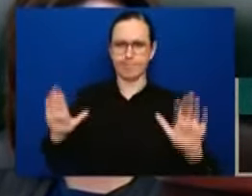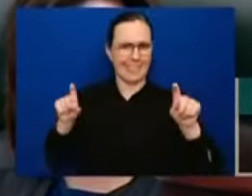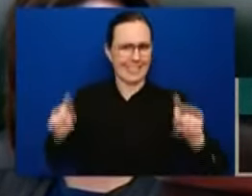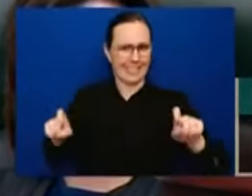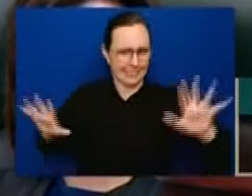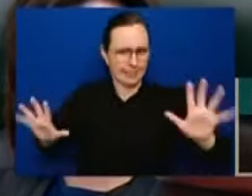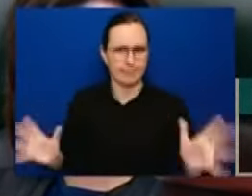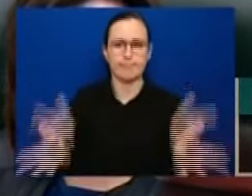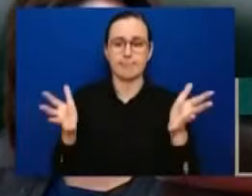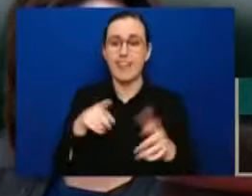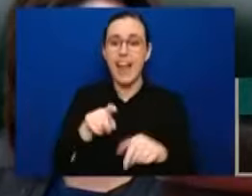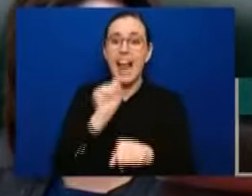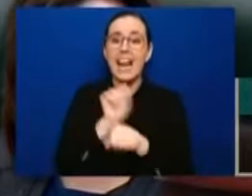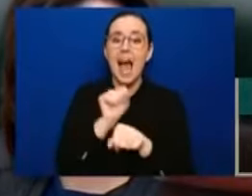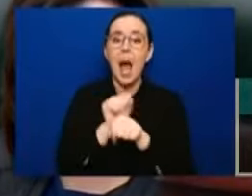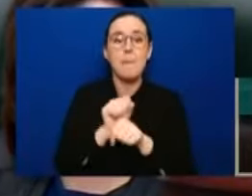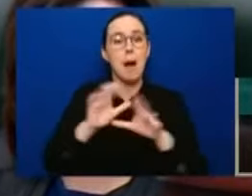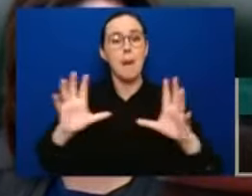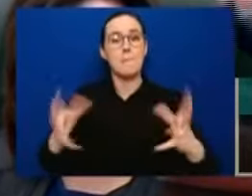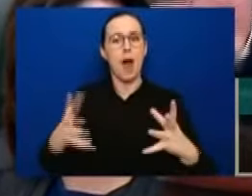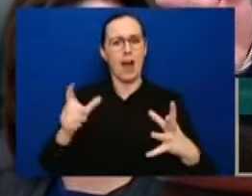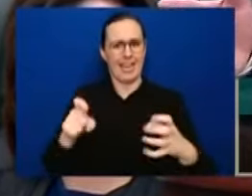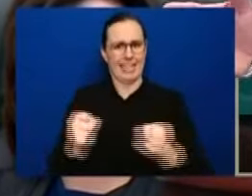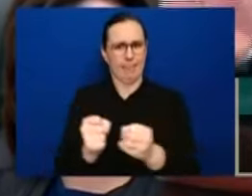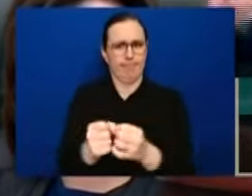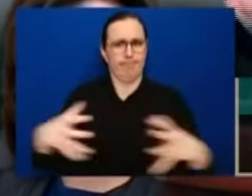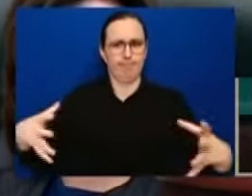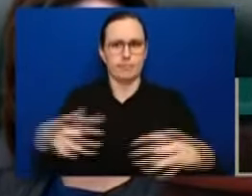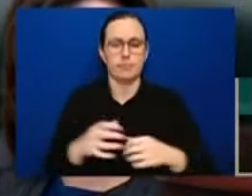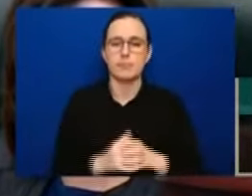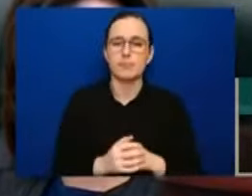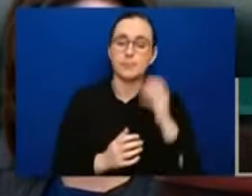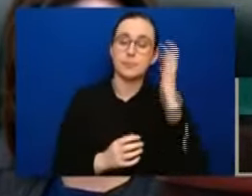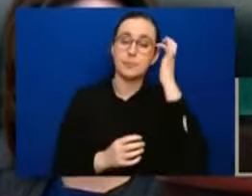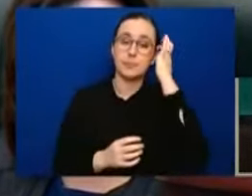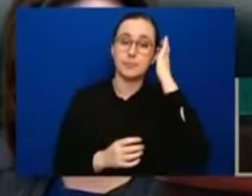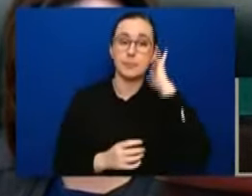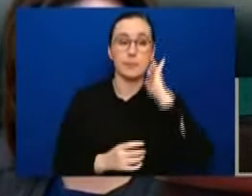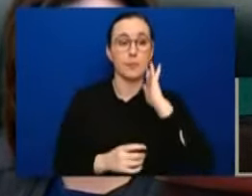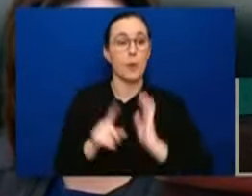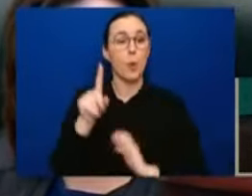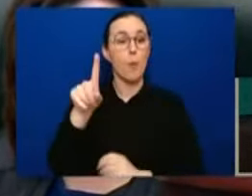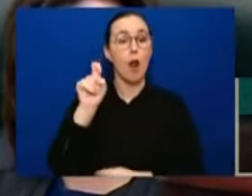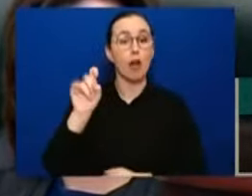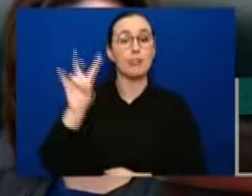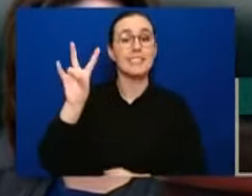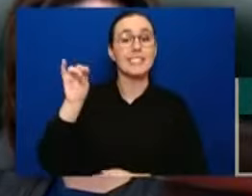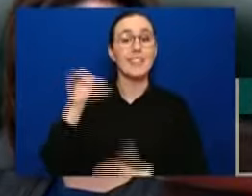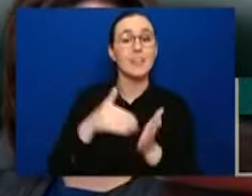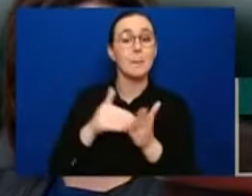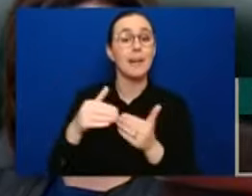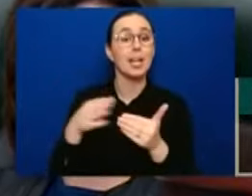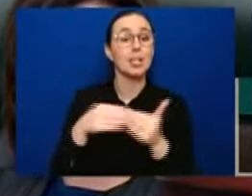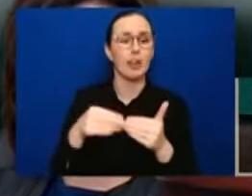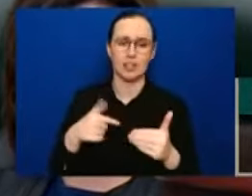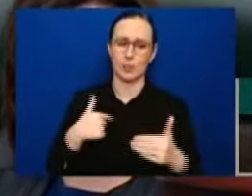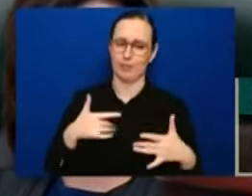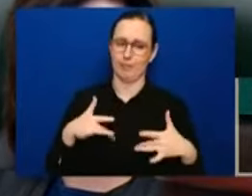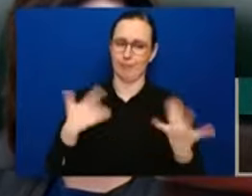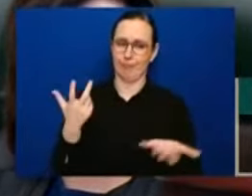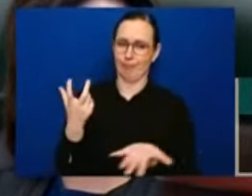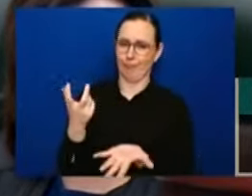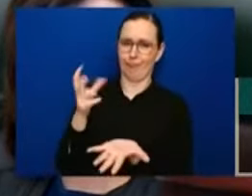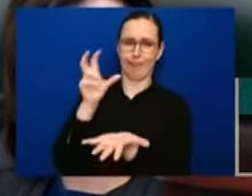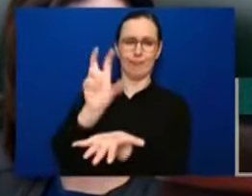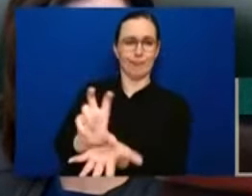$170 million over the fiscal plan to expand enrollment in areas with skill shortages. Approximately